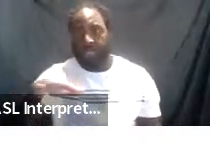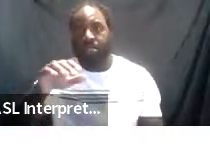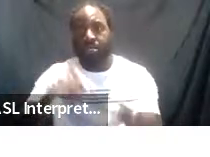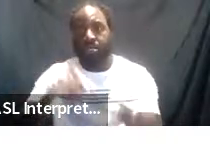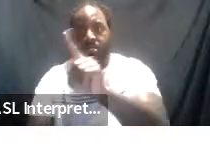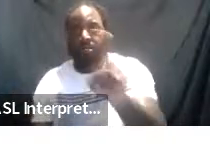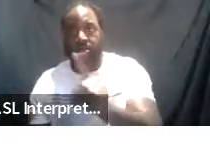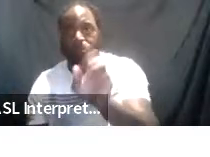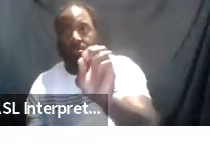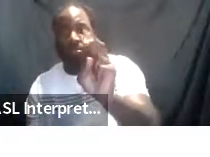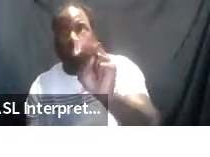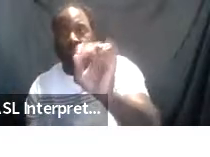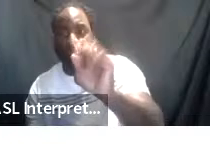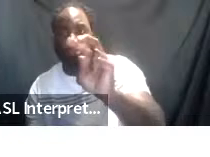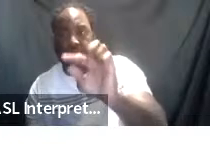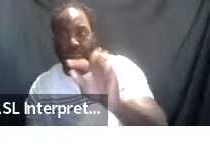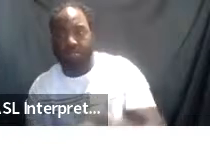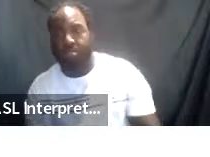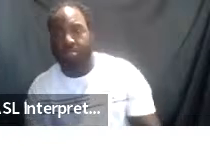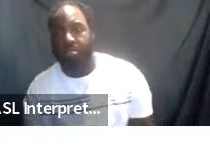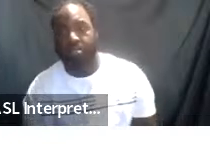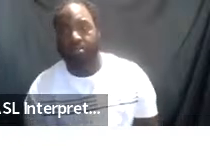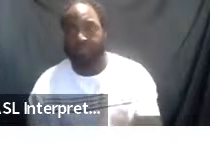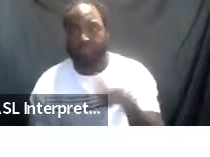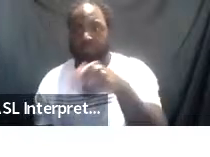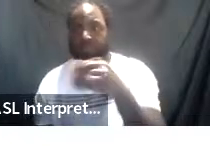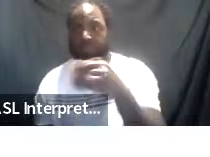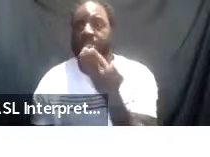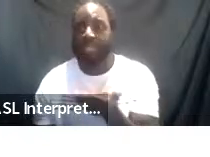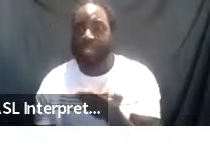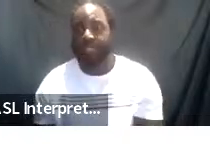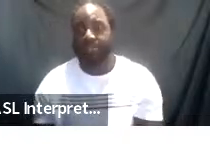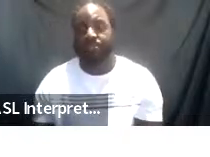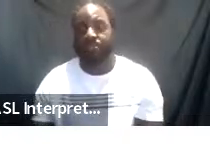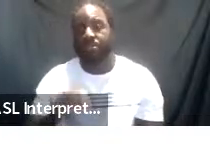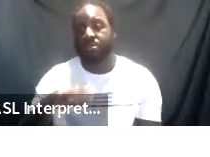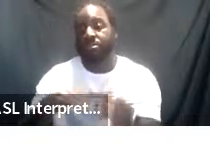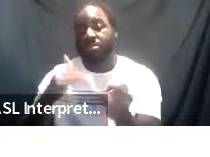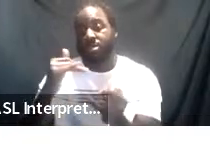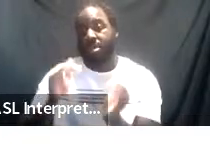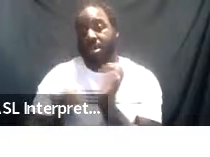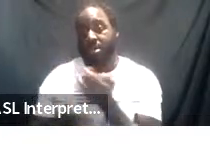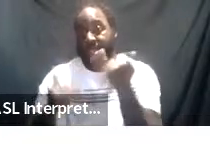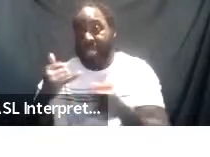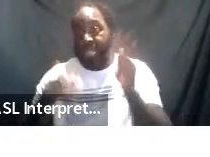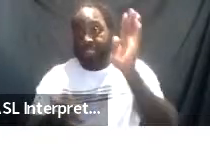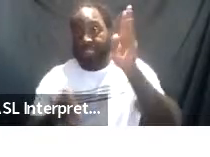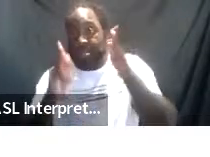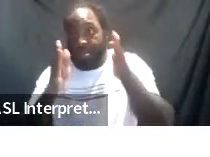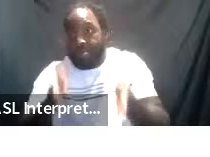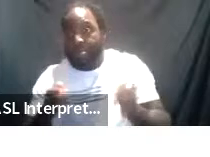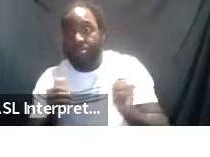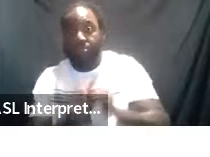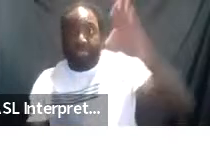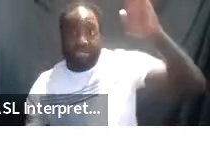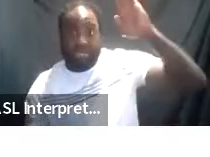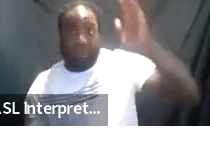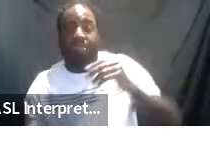Thank you, John. And to our last person with their hand raised,